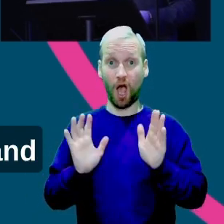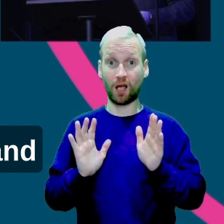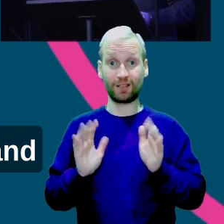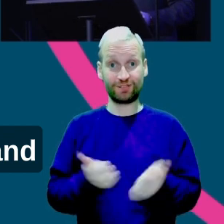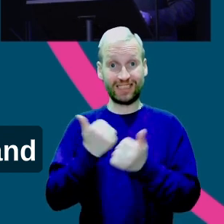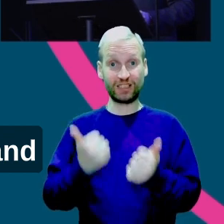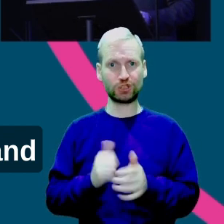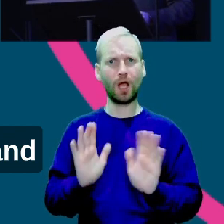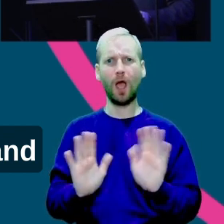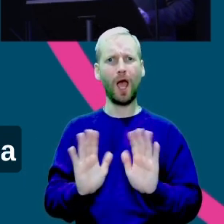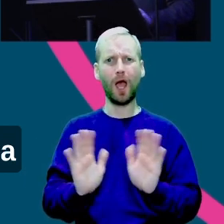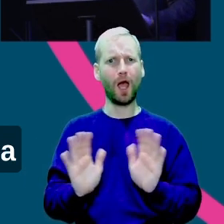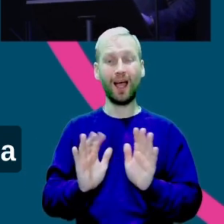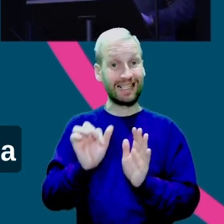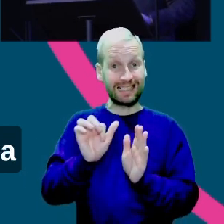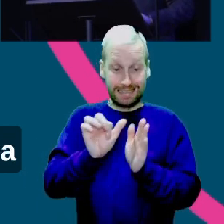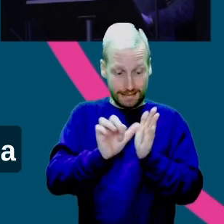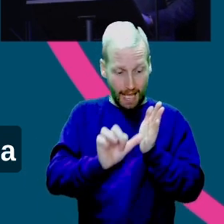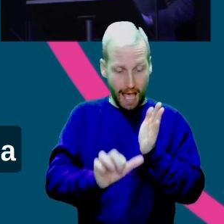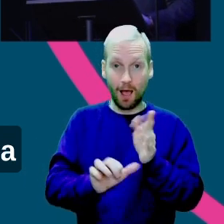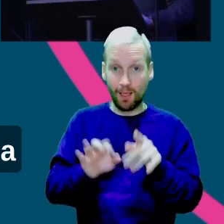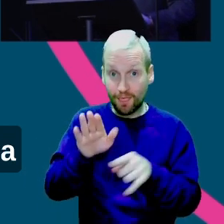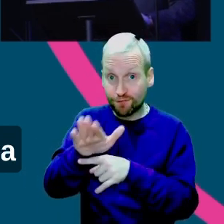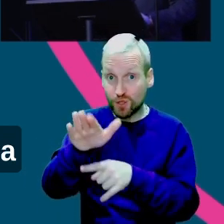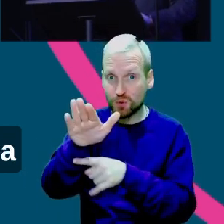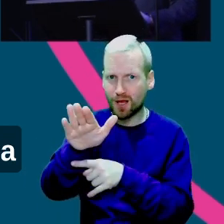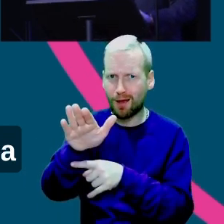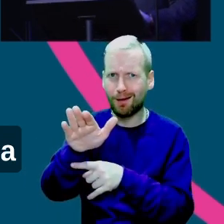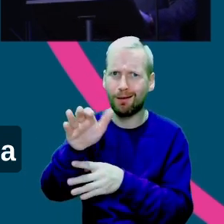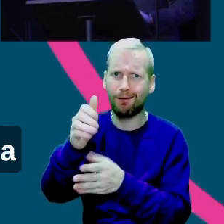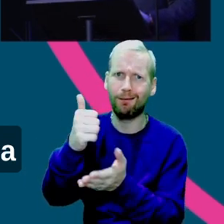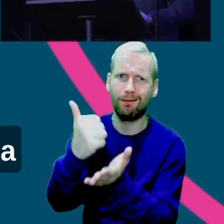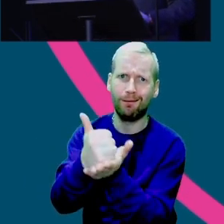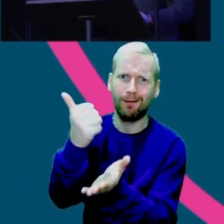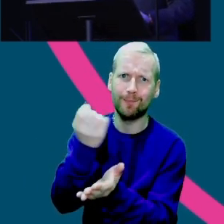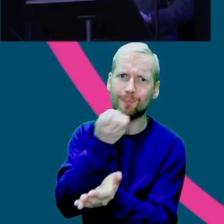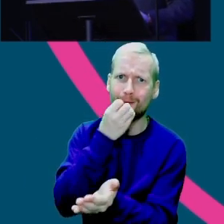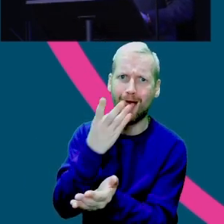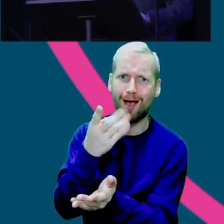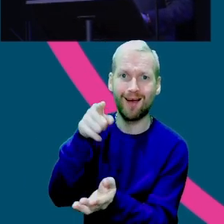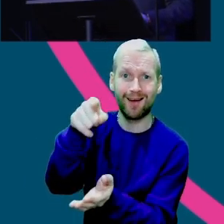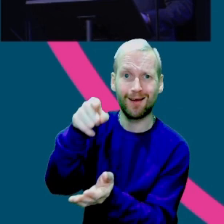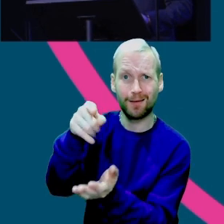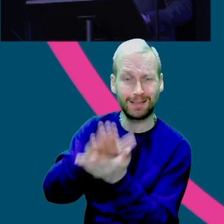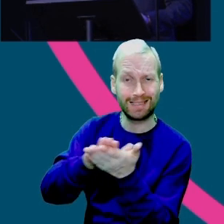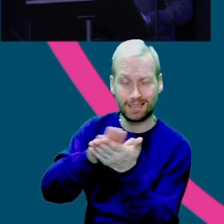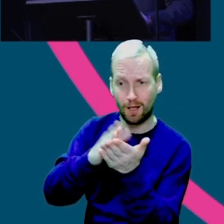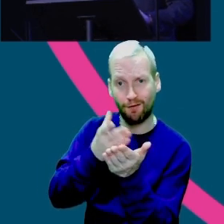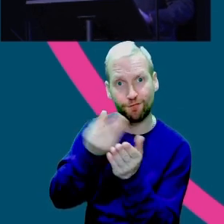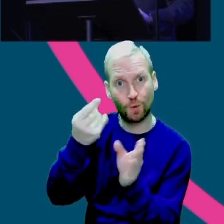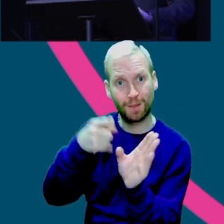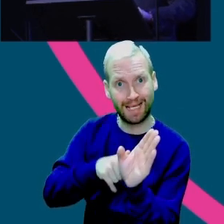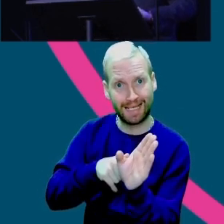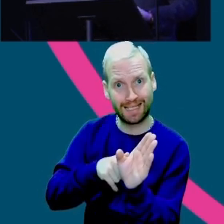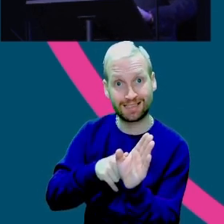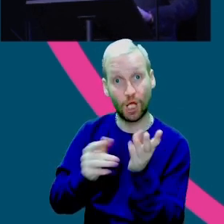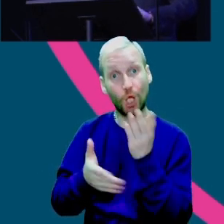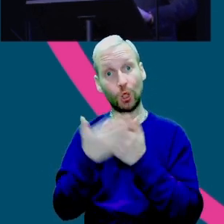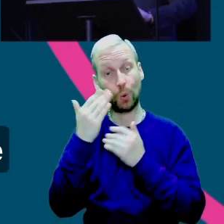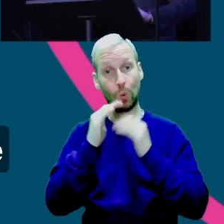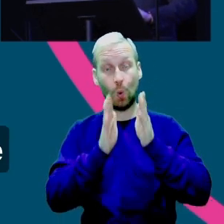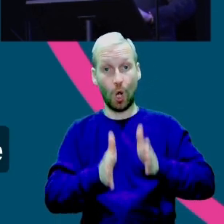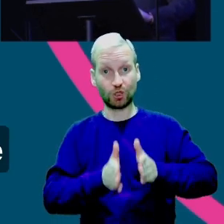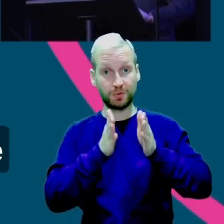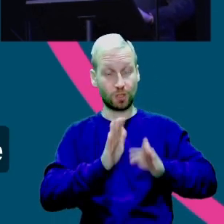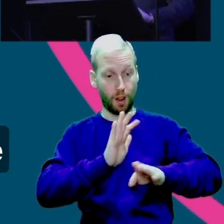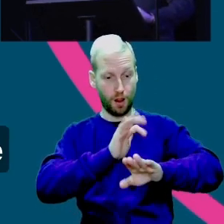James Paget perspective, and the future really does look bright. And we've got a lot of work to do in the next few years to get new hospital up and running,